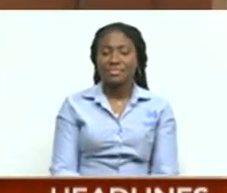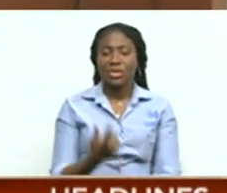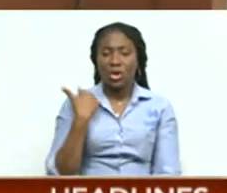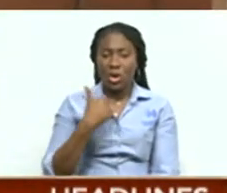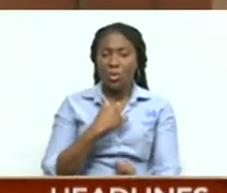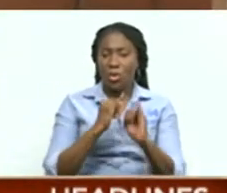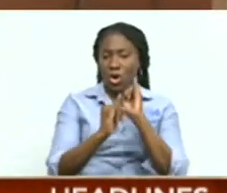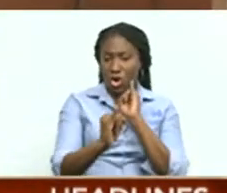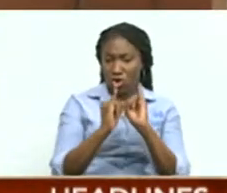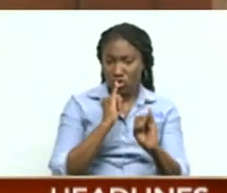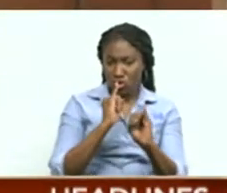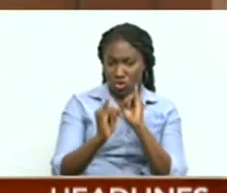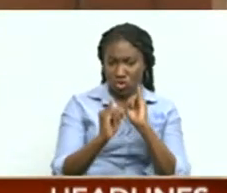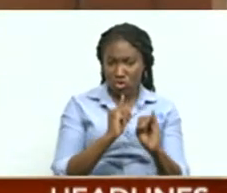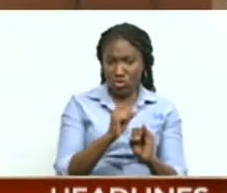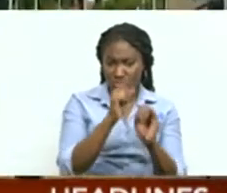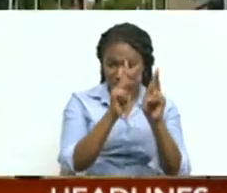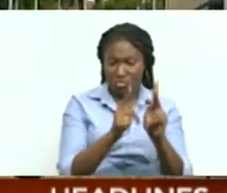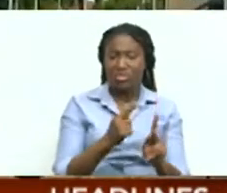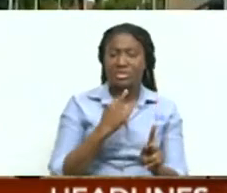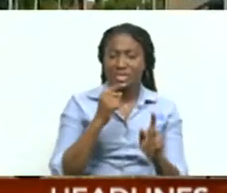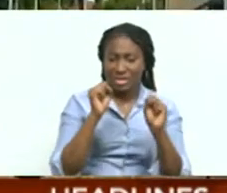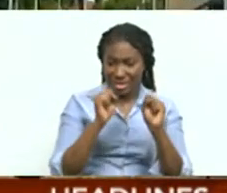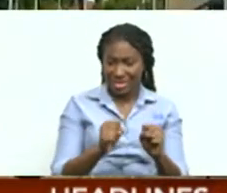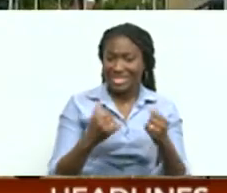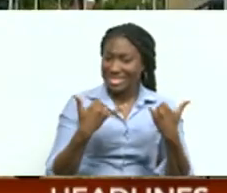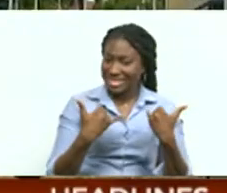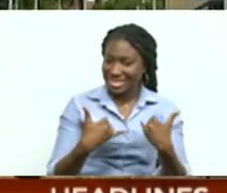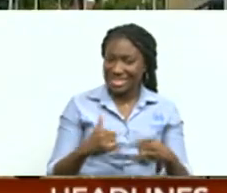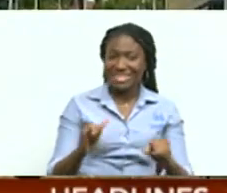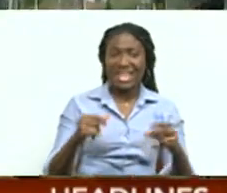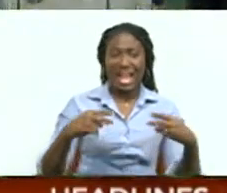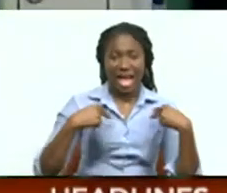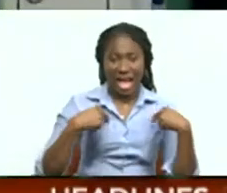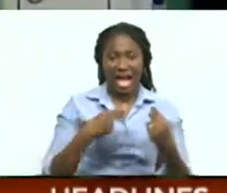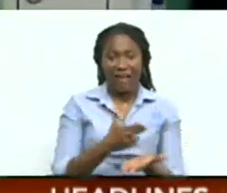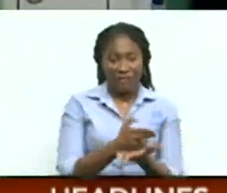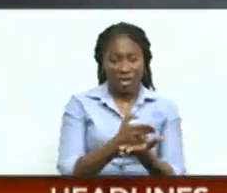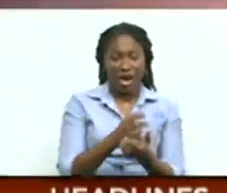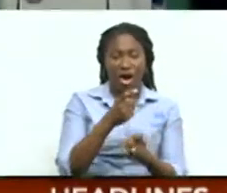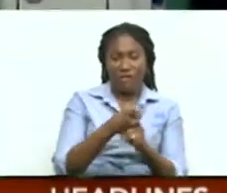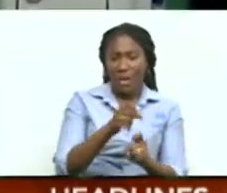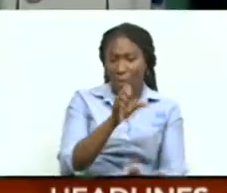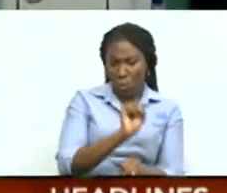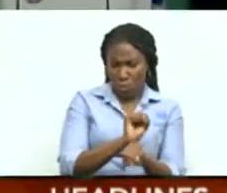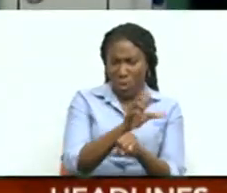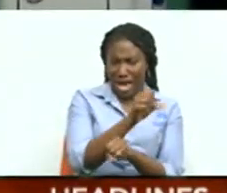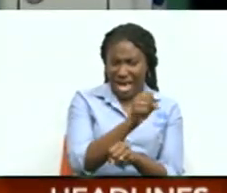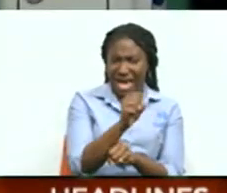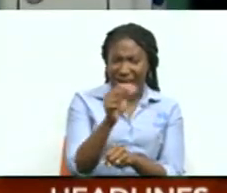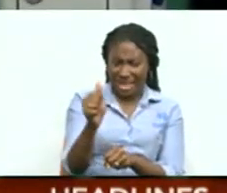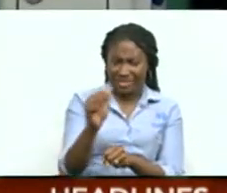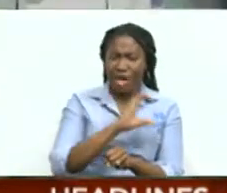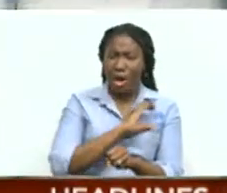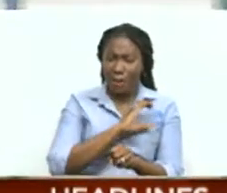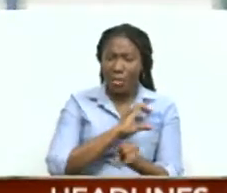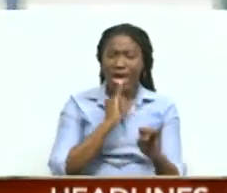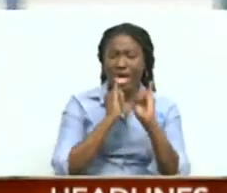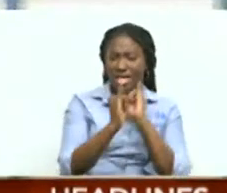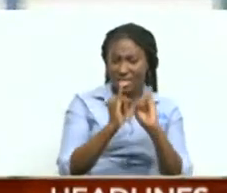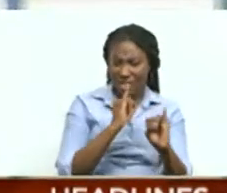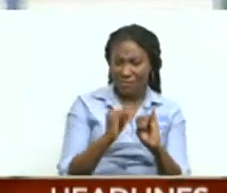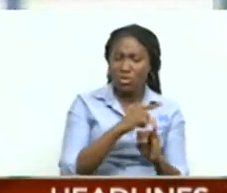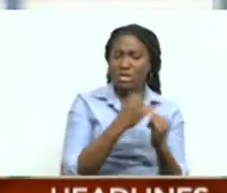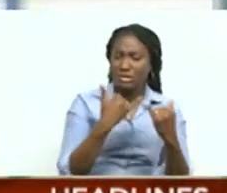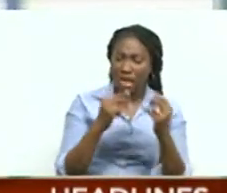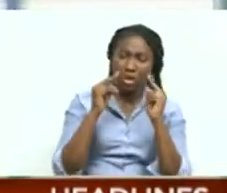Brown, who confirmed that he was still in possession of his SSA-issued firearm. He said he was interviewed by police and was looking on at the investigation.